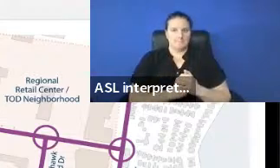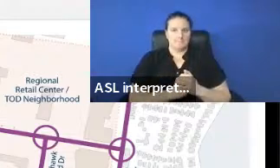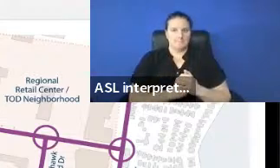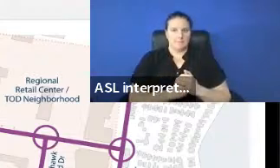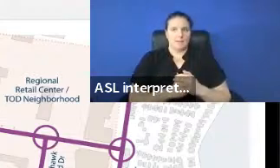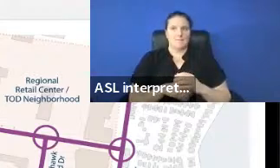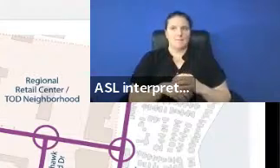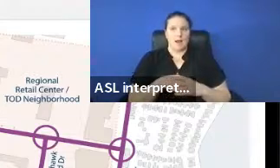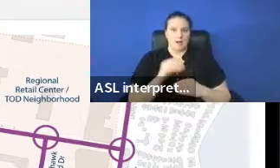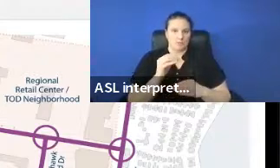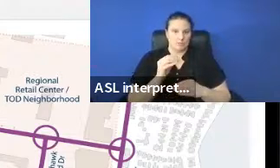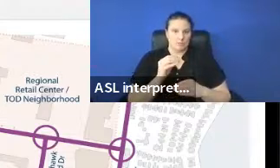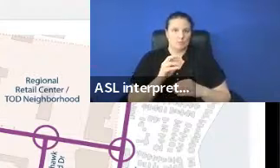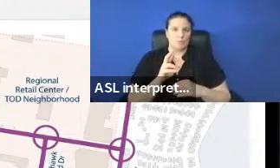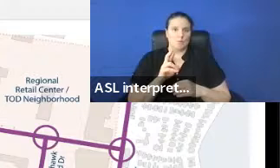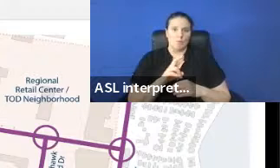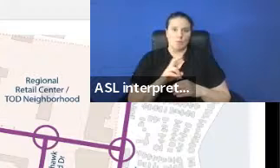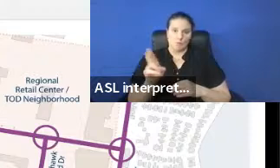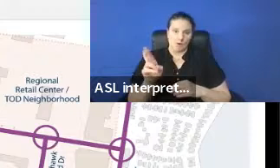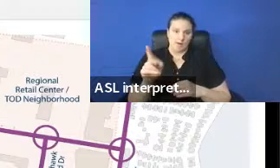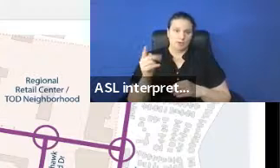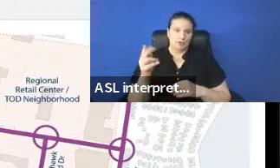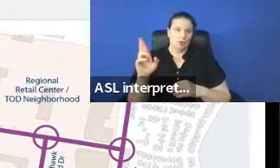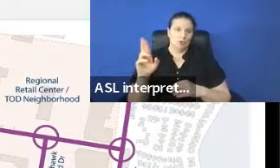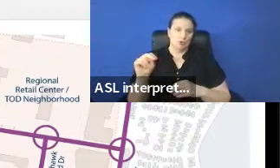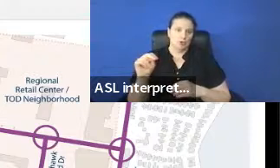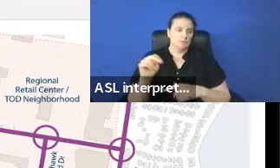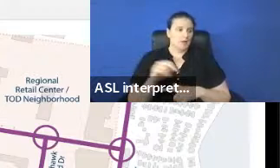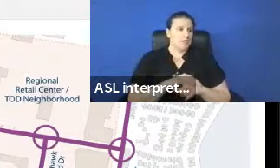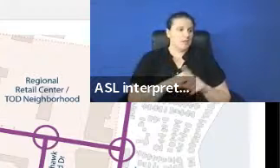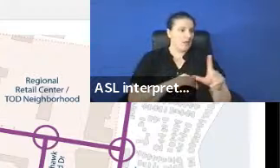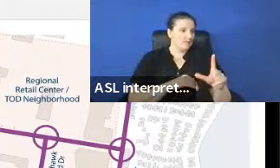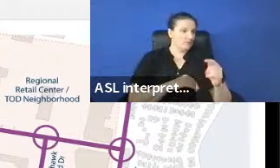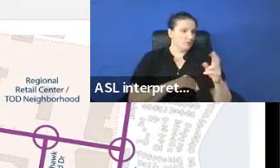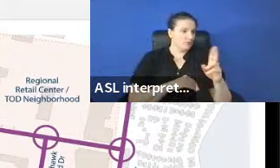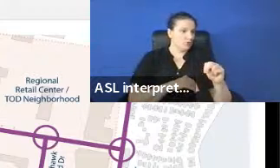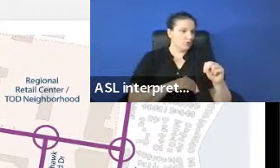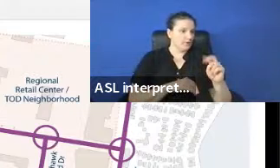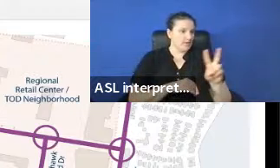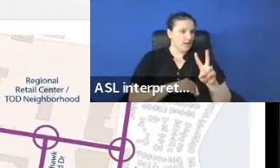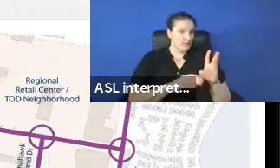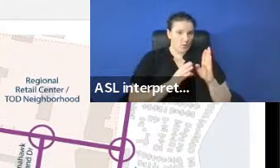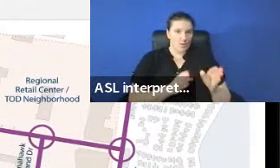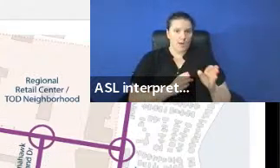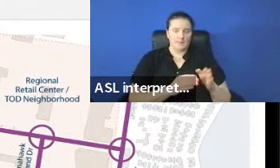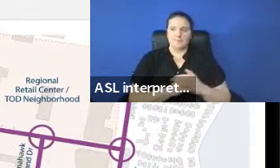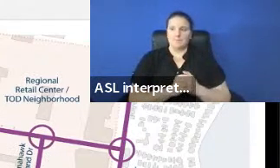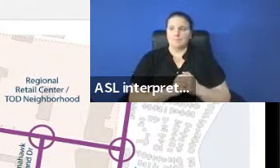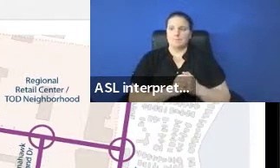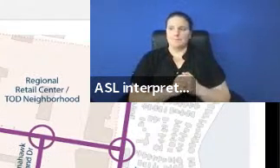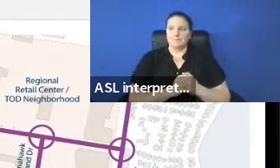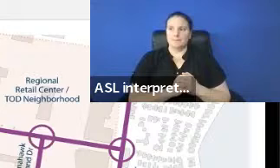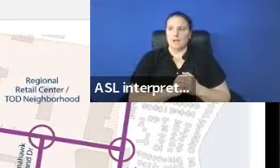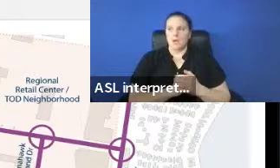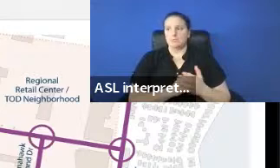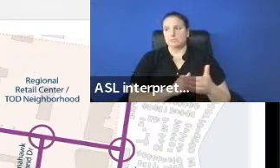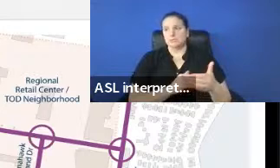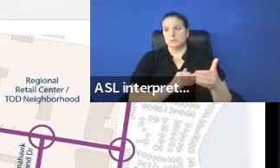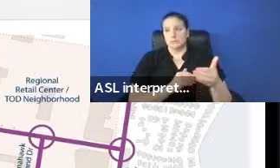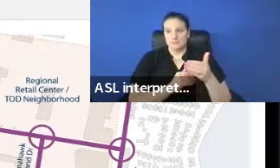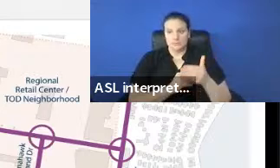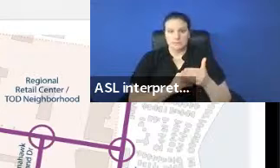out, take a right-hand turn, take a left-hand turn onto Vancouver Way, come some